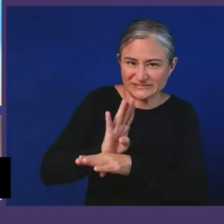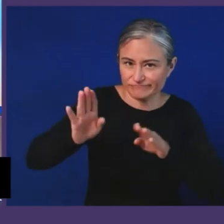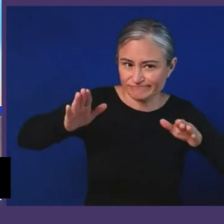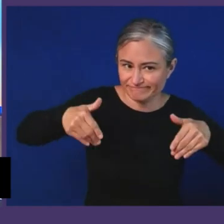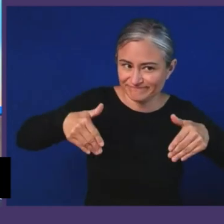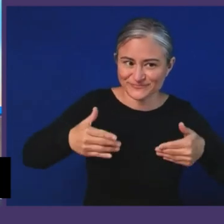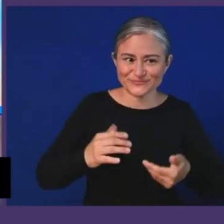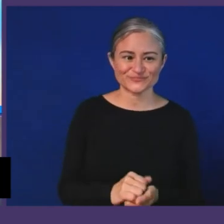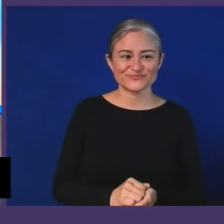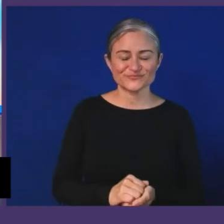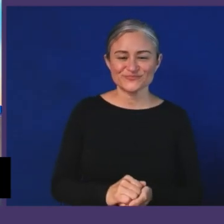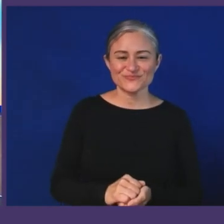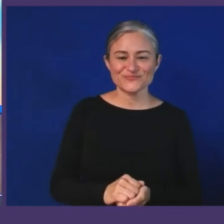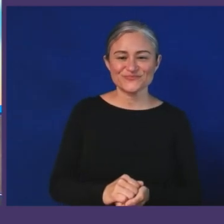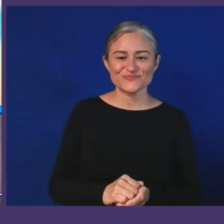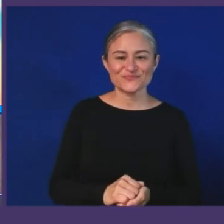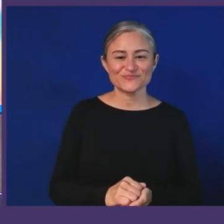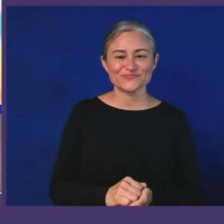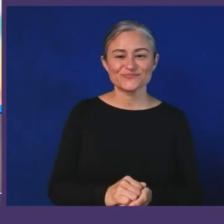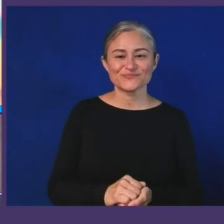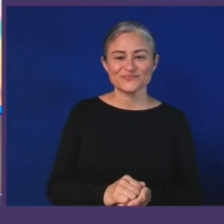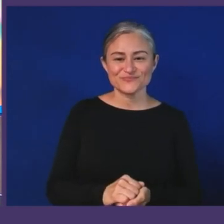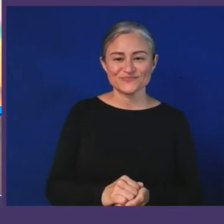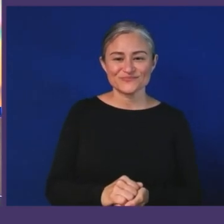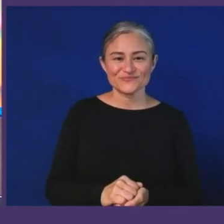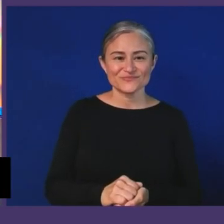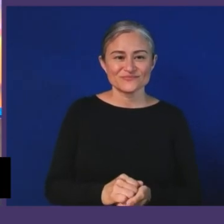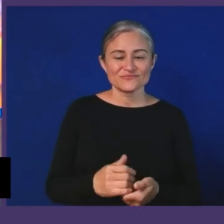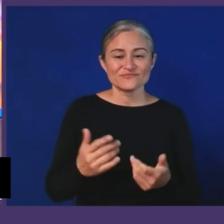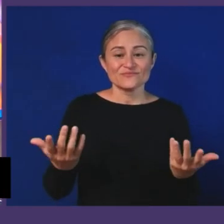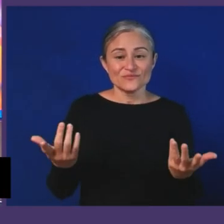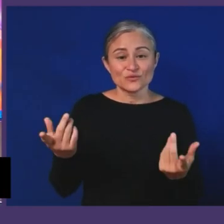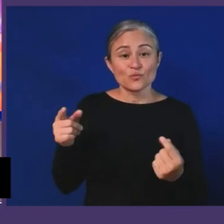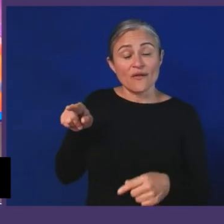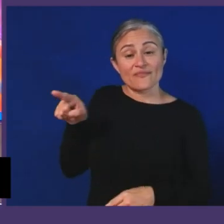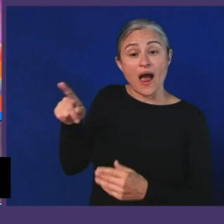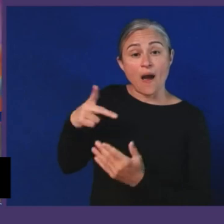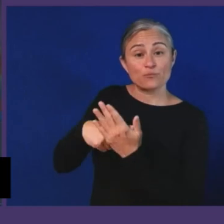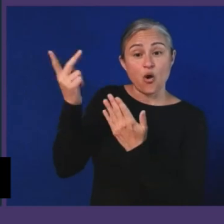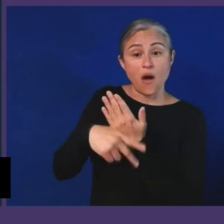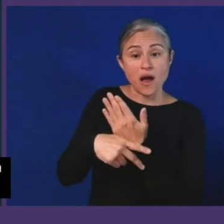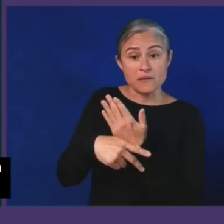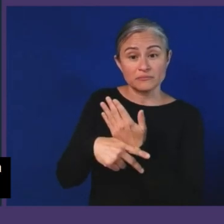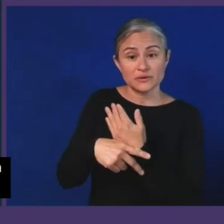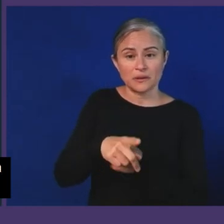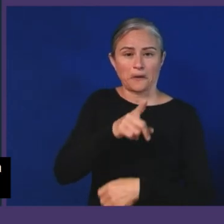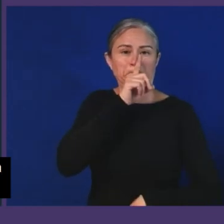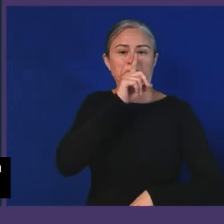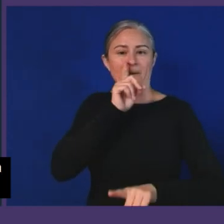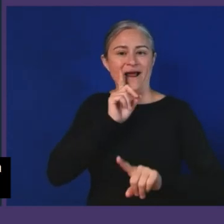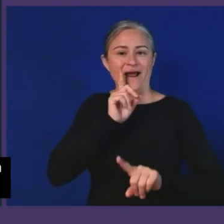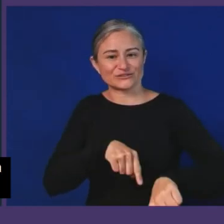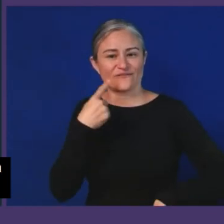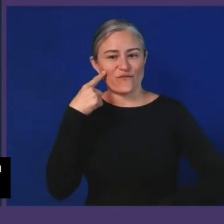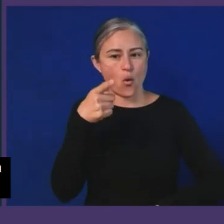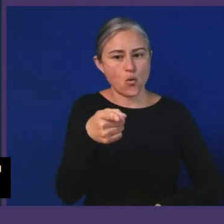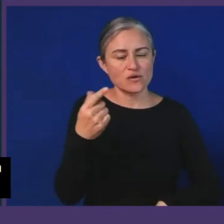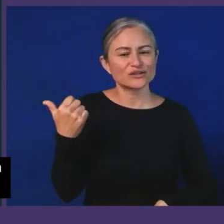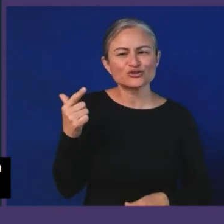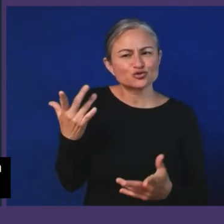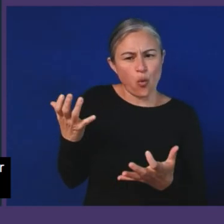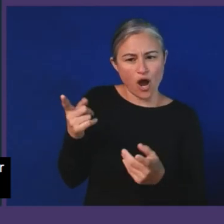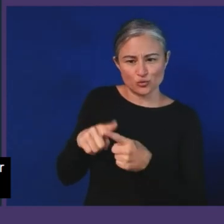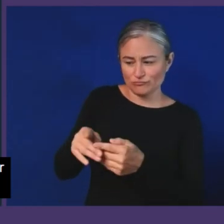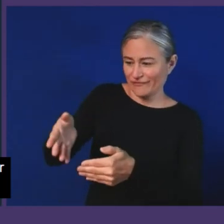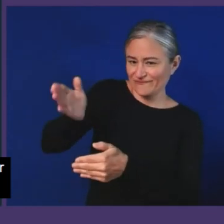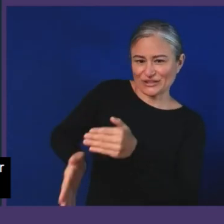make answers to your questions. They just want to complete documents. So if you tell them, write a poem about the bread and cheese, it will just, it